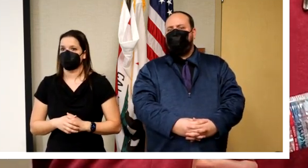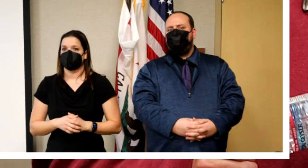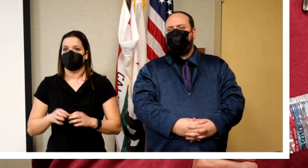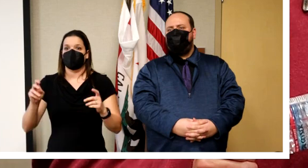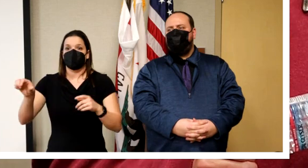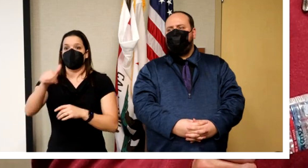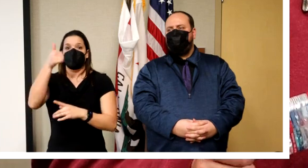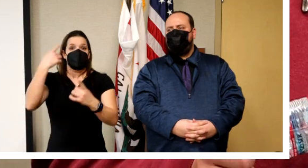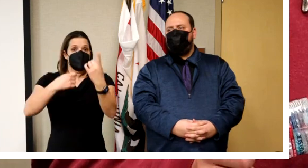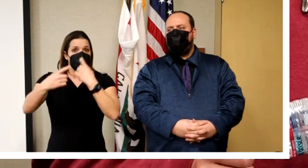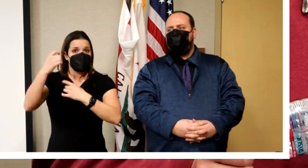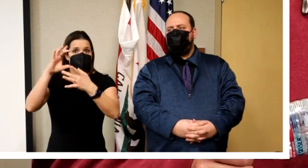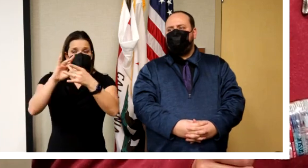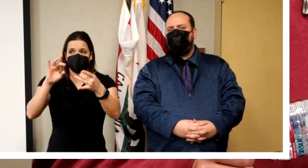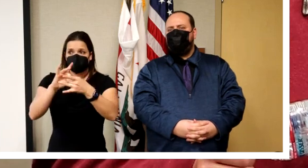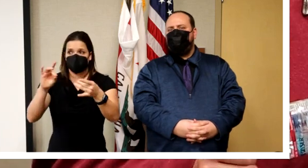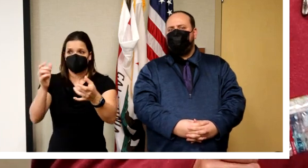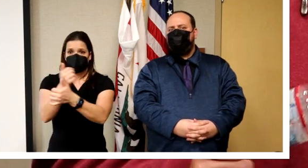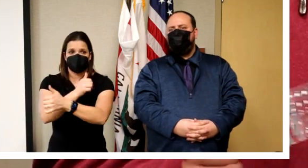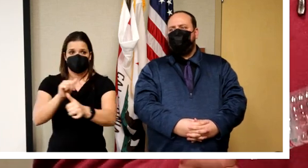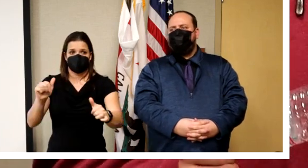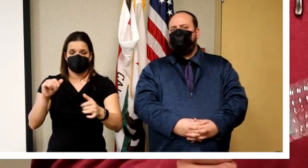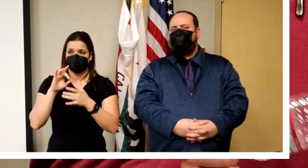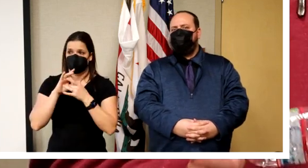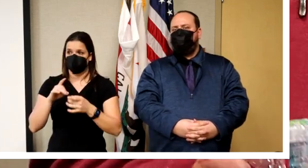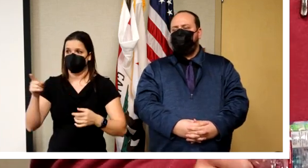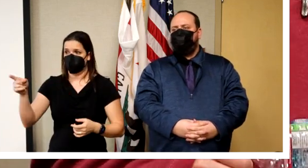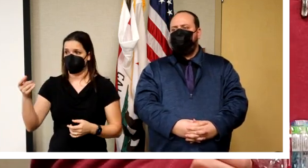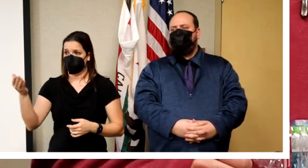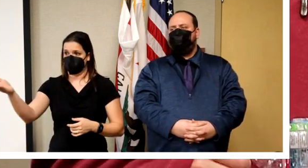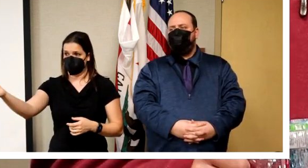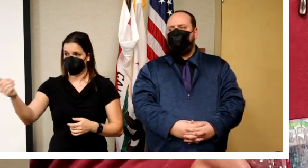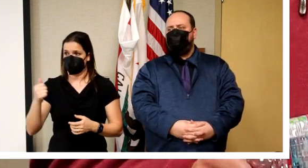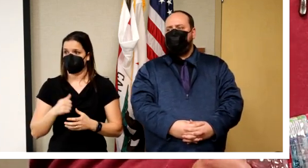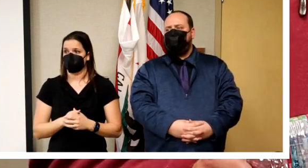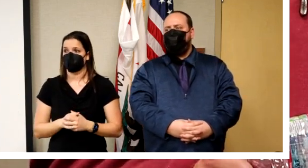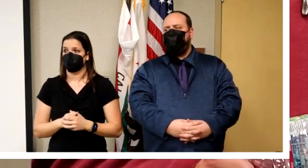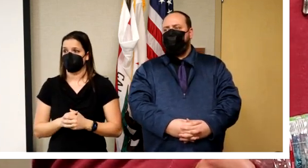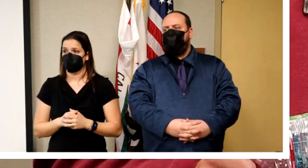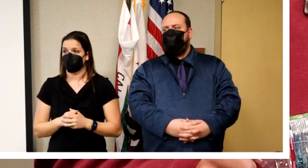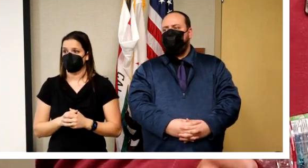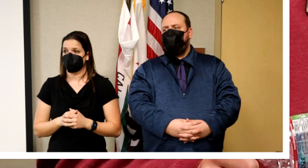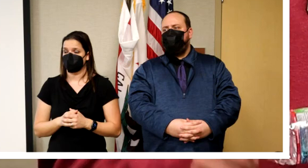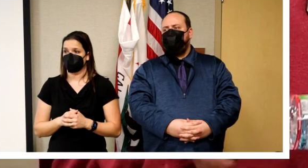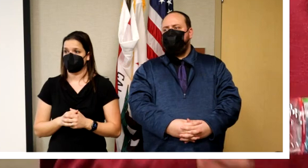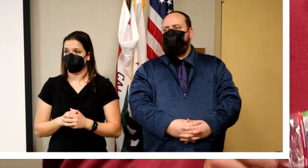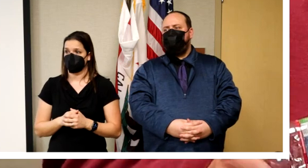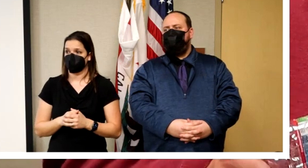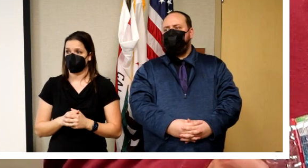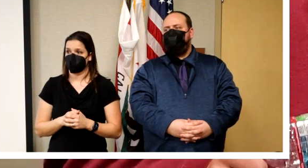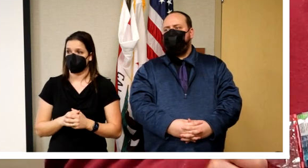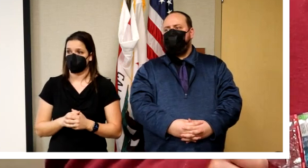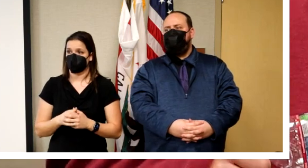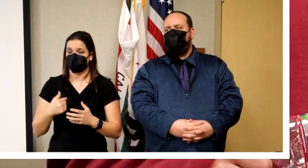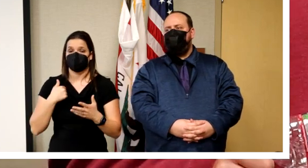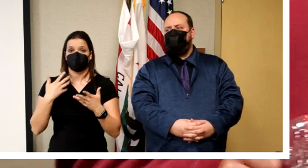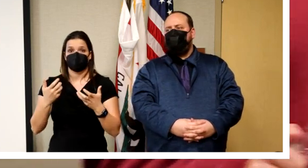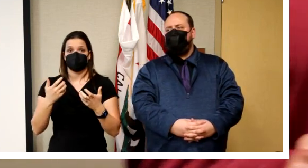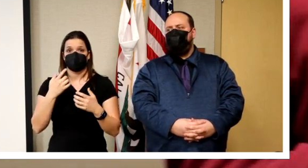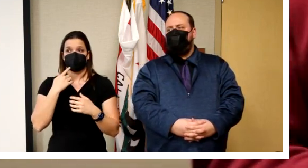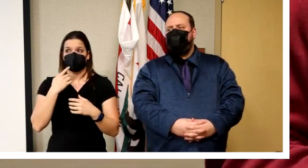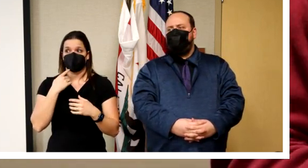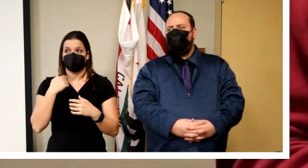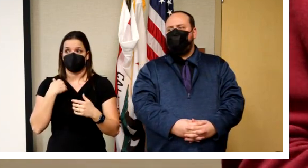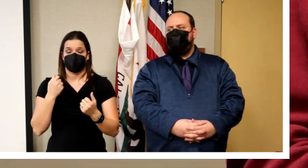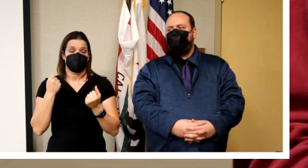Okay, any other questions or comments relative, ma'am, you want to make a comment? I just wanted to say, I've